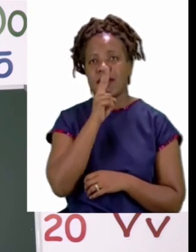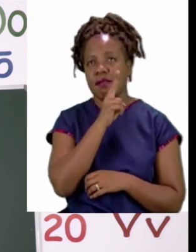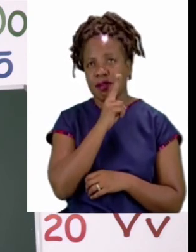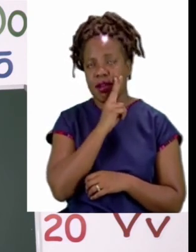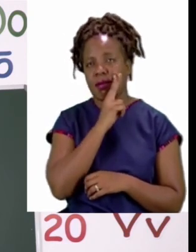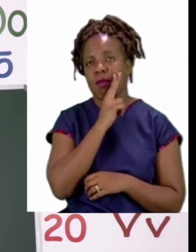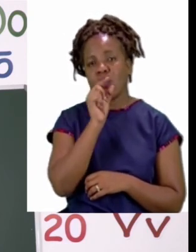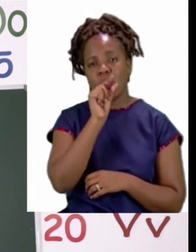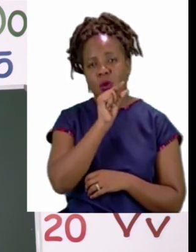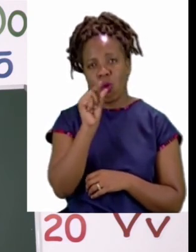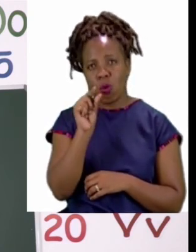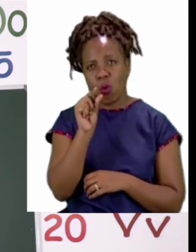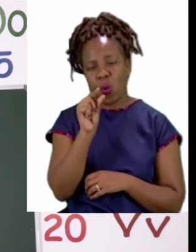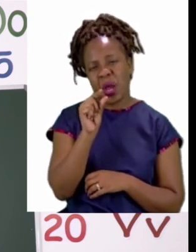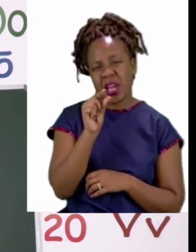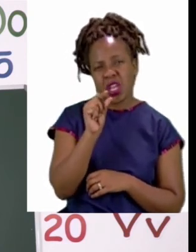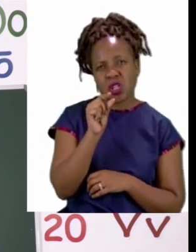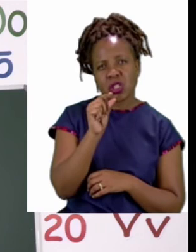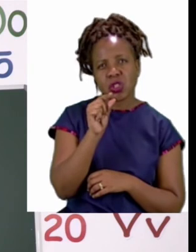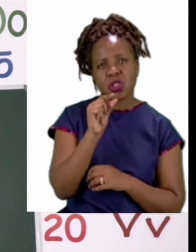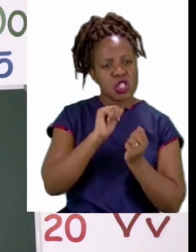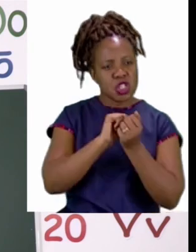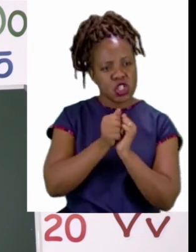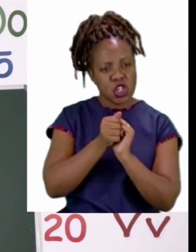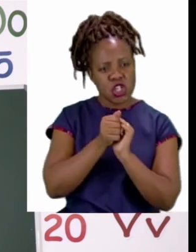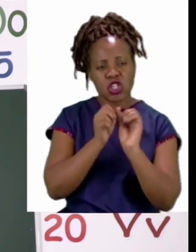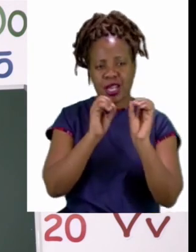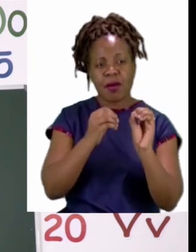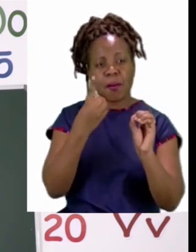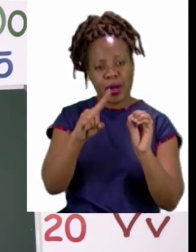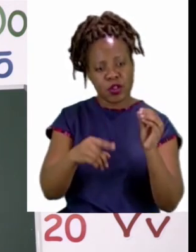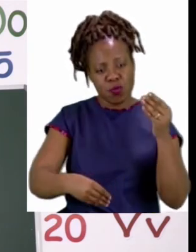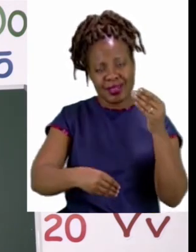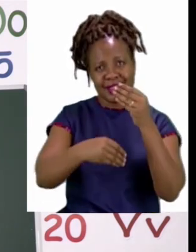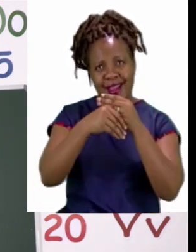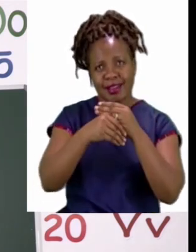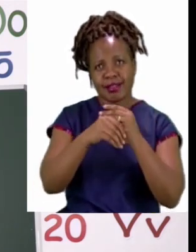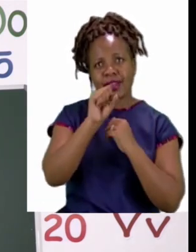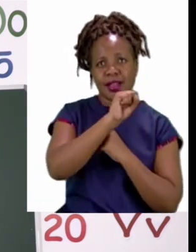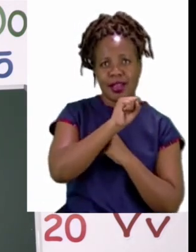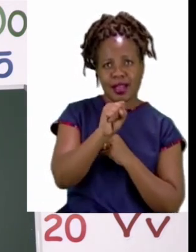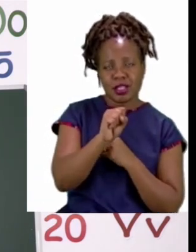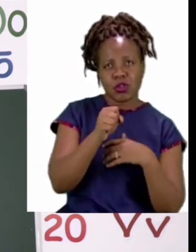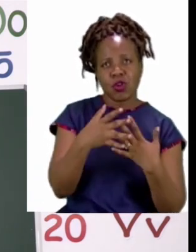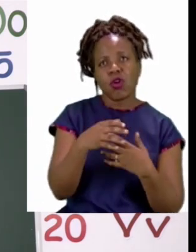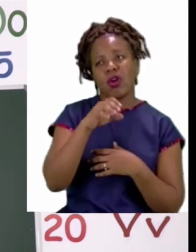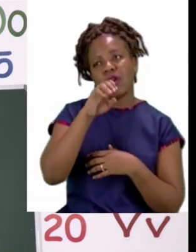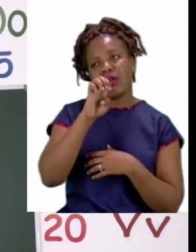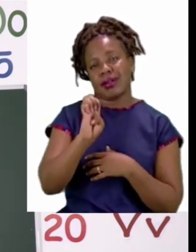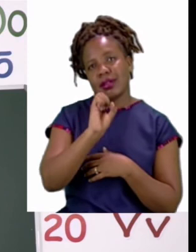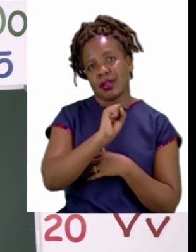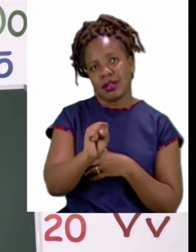S or an ES to the verb. So if we have our verb, for example,